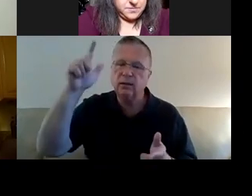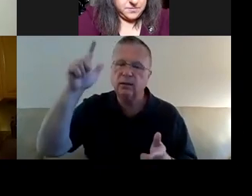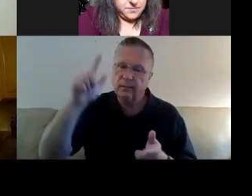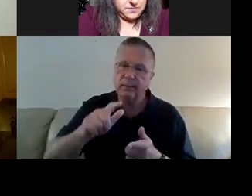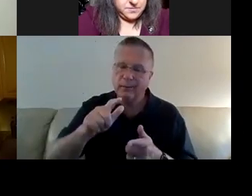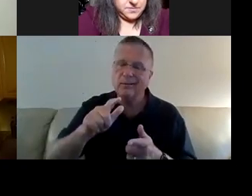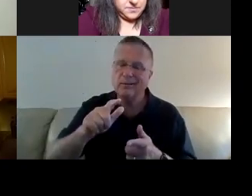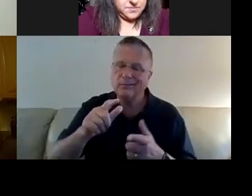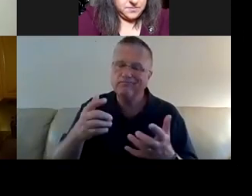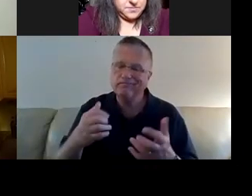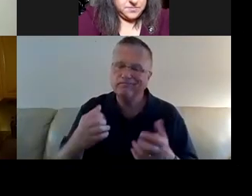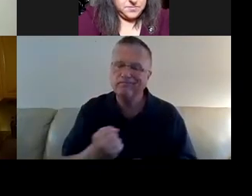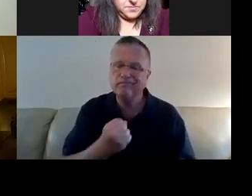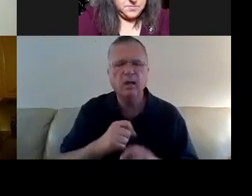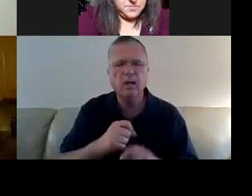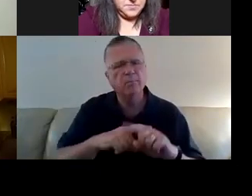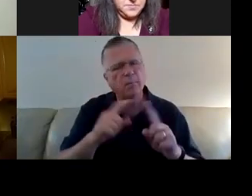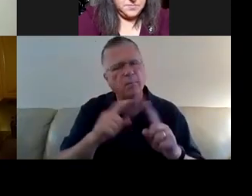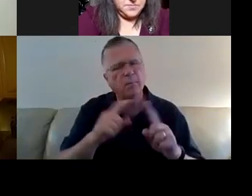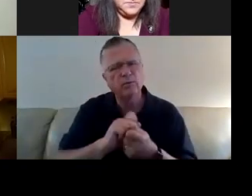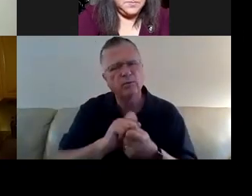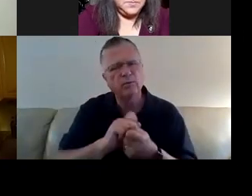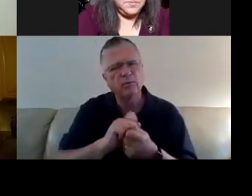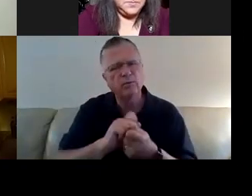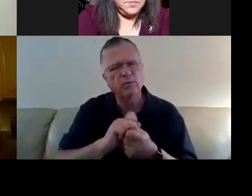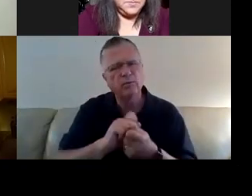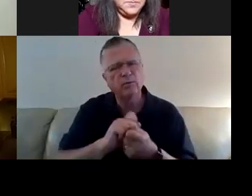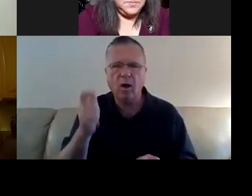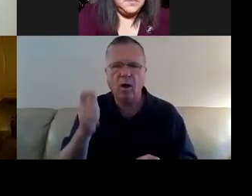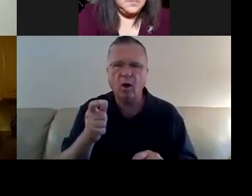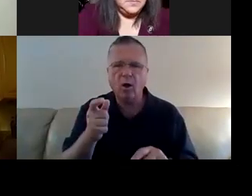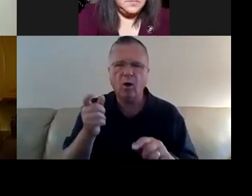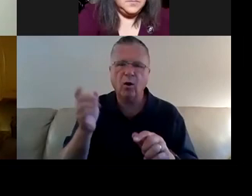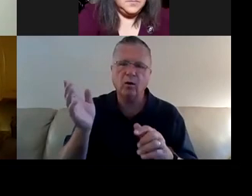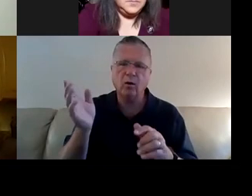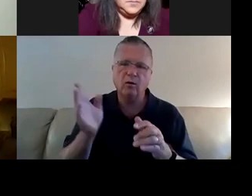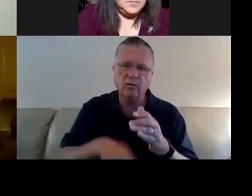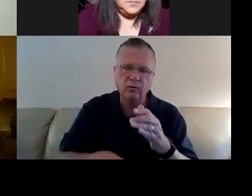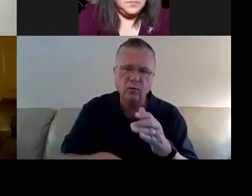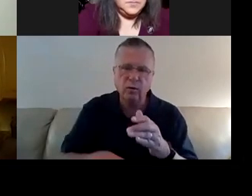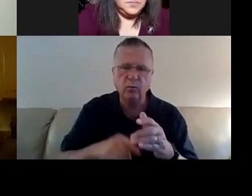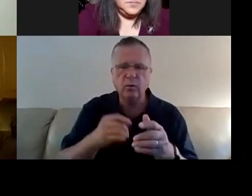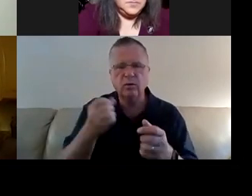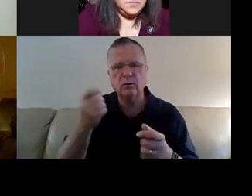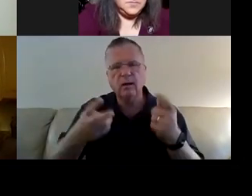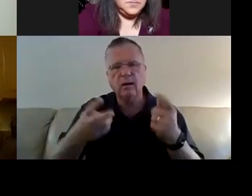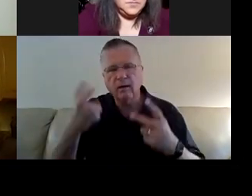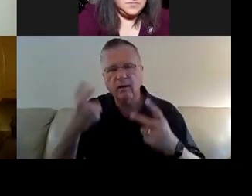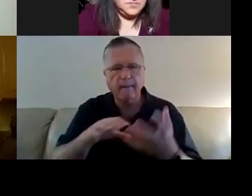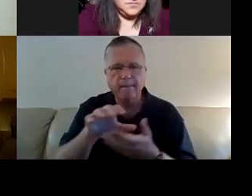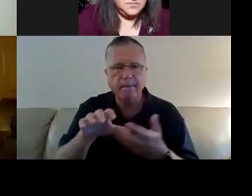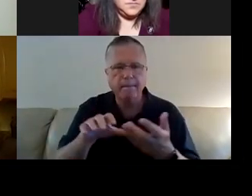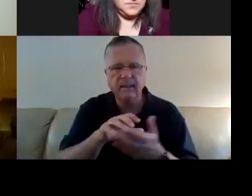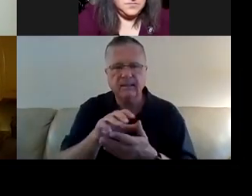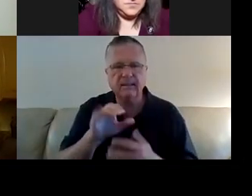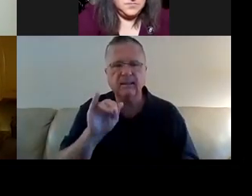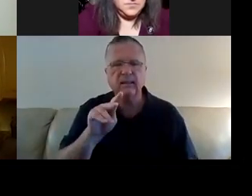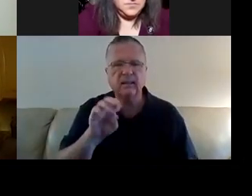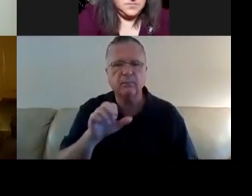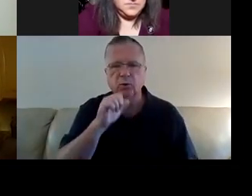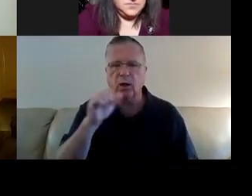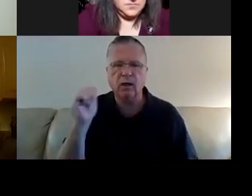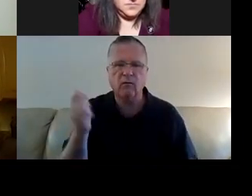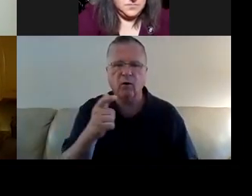And we changed it from being all affordable to mixed income so that you did not have just all poor people in one place, that you had